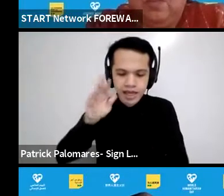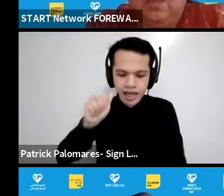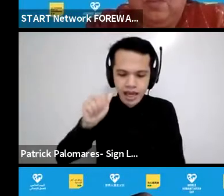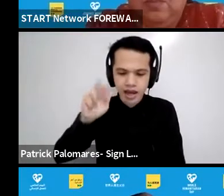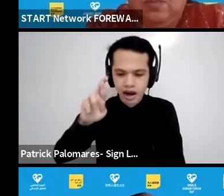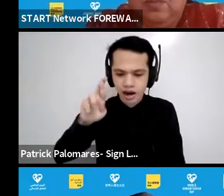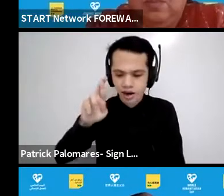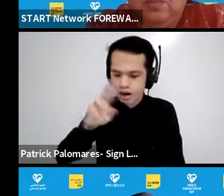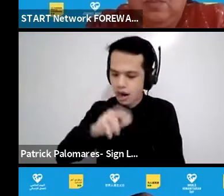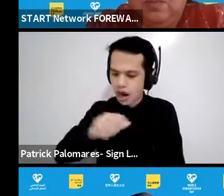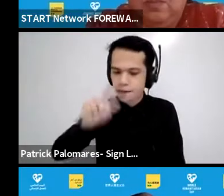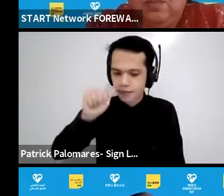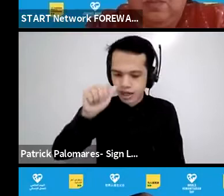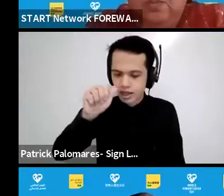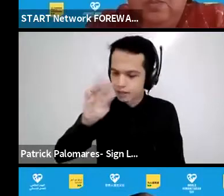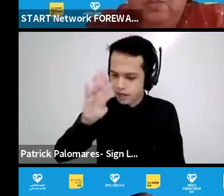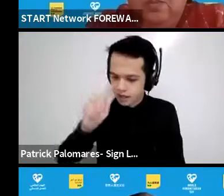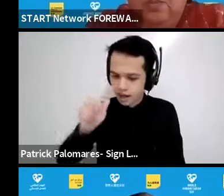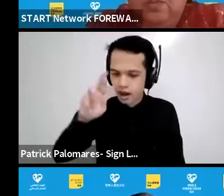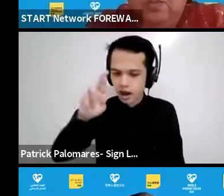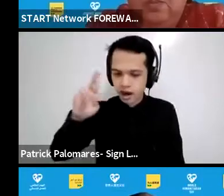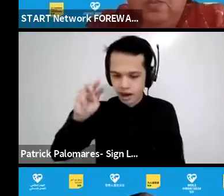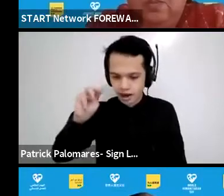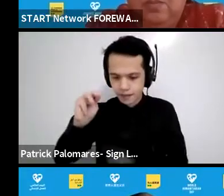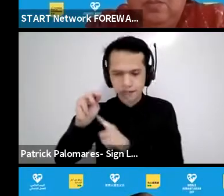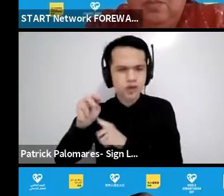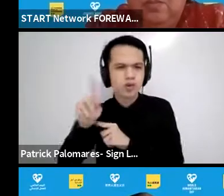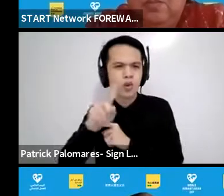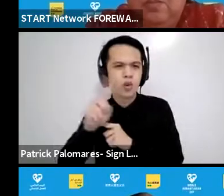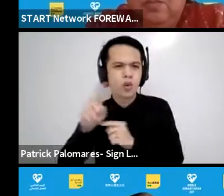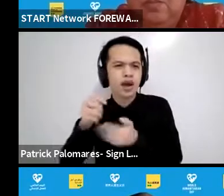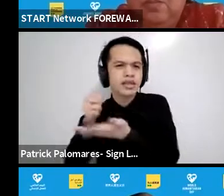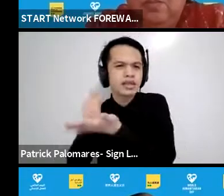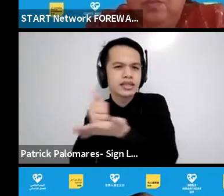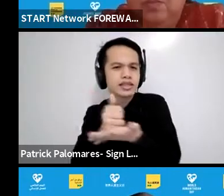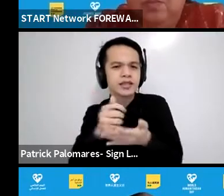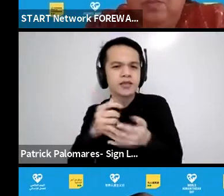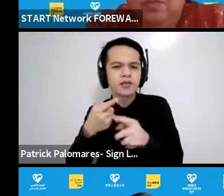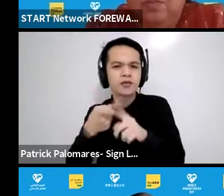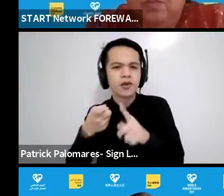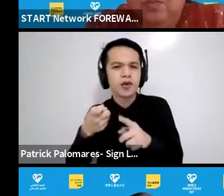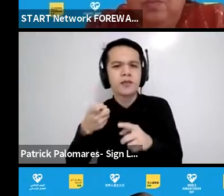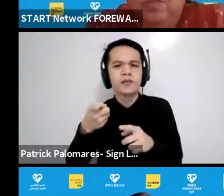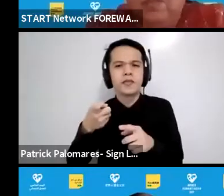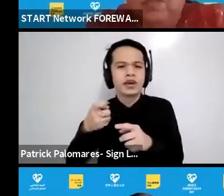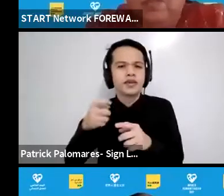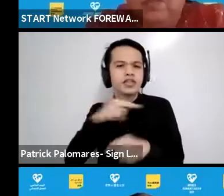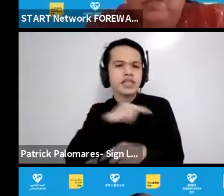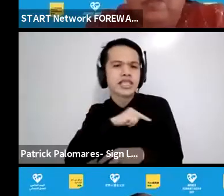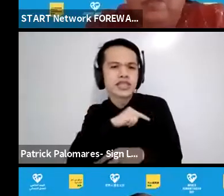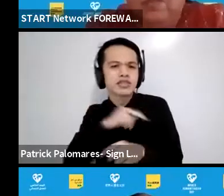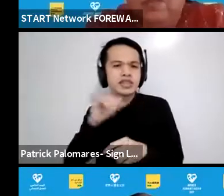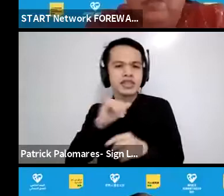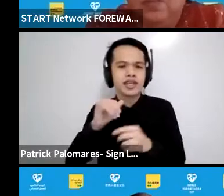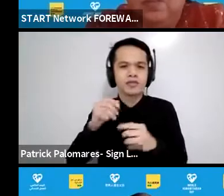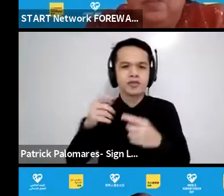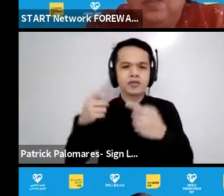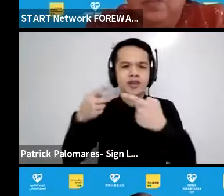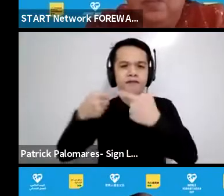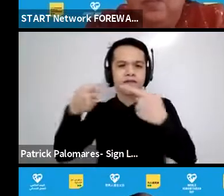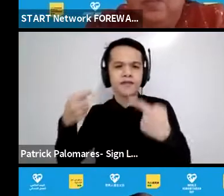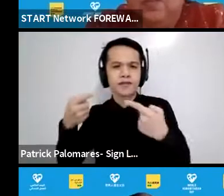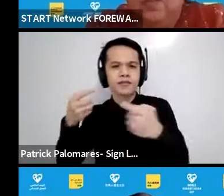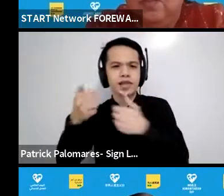BARMM or BARM? What were specific interventions done both addressing natural and conflict hazards?